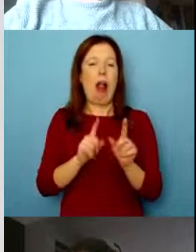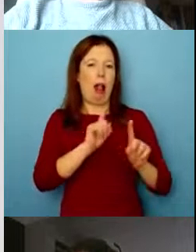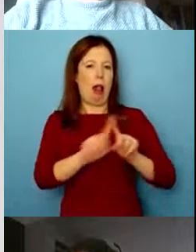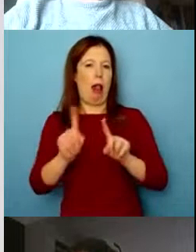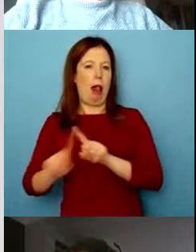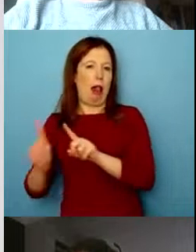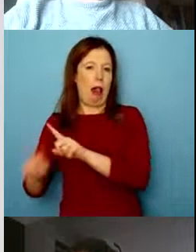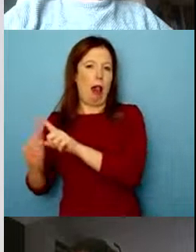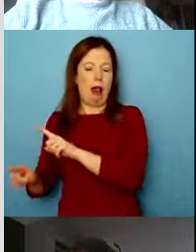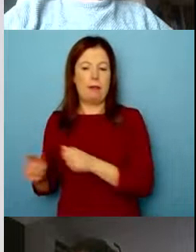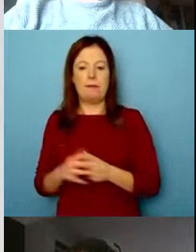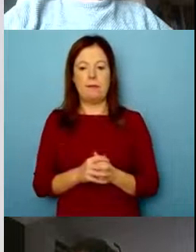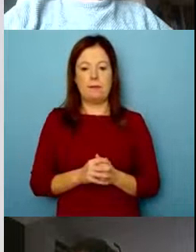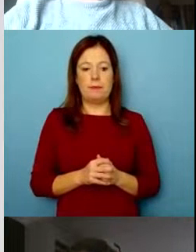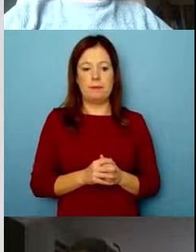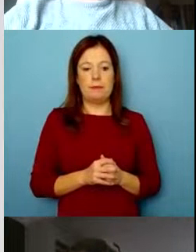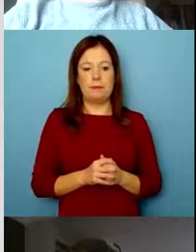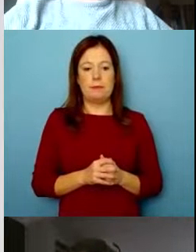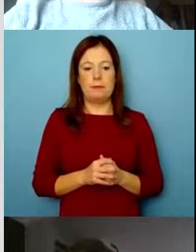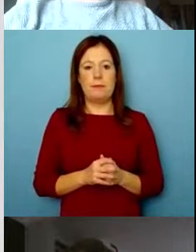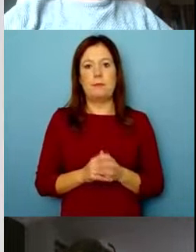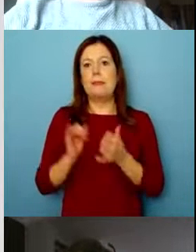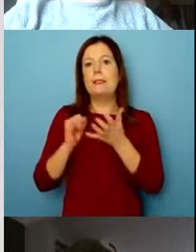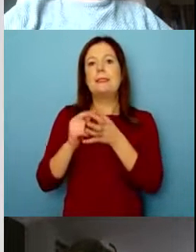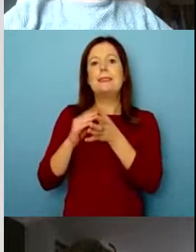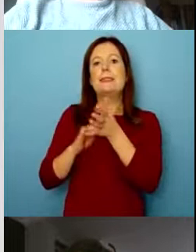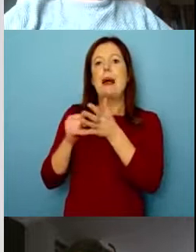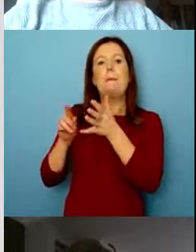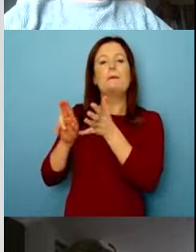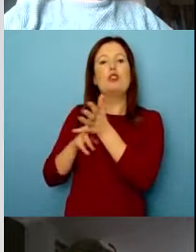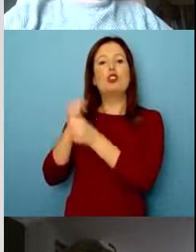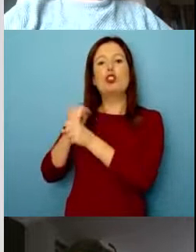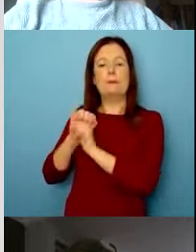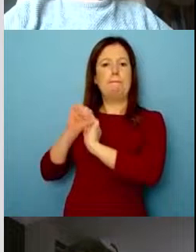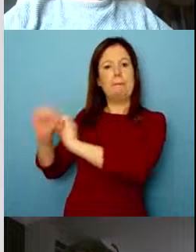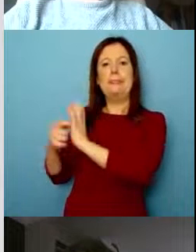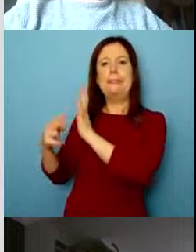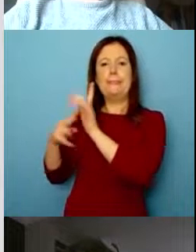notable exception is Samsung. Well, we're not present on their TVs.